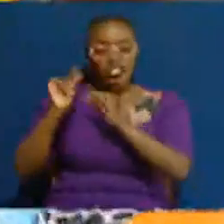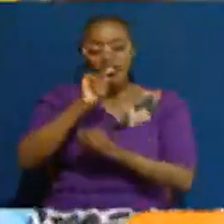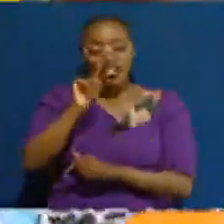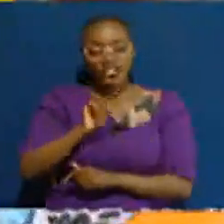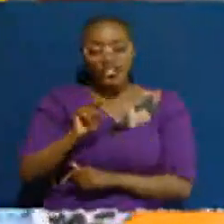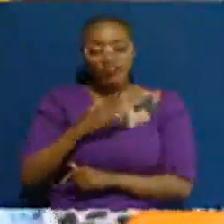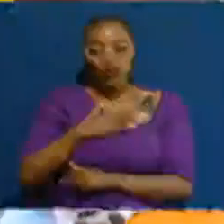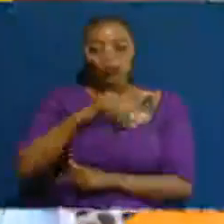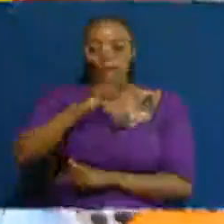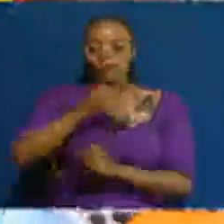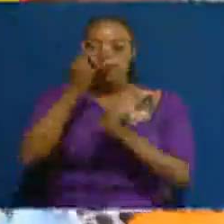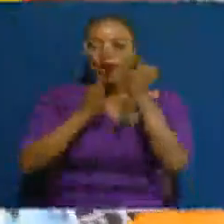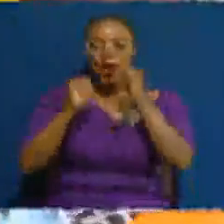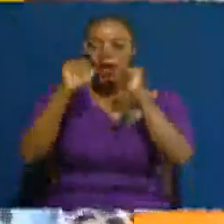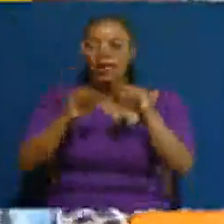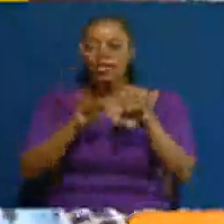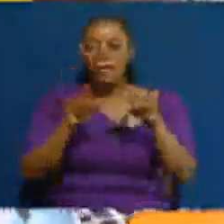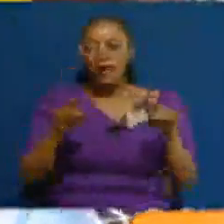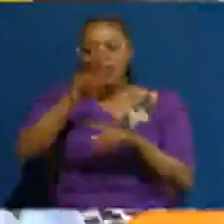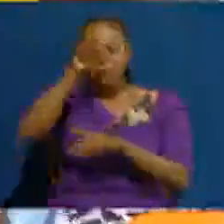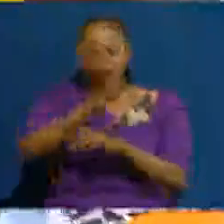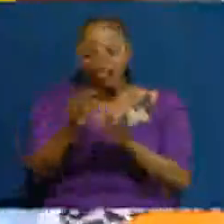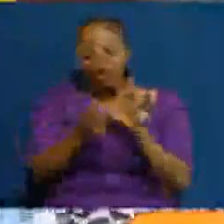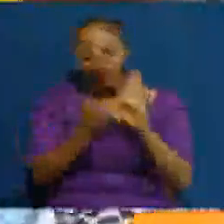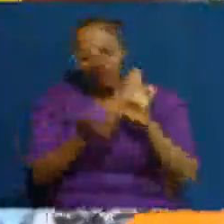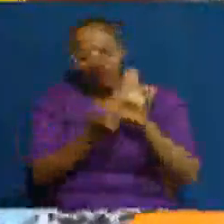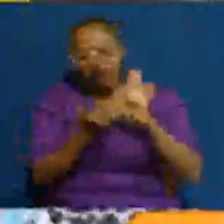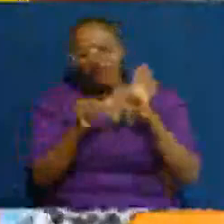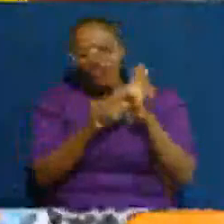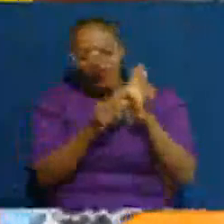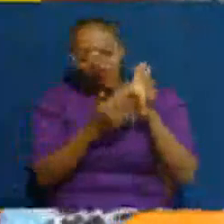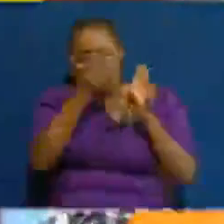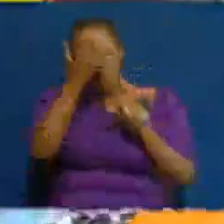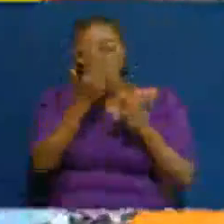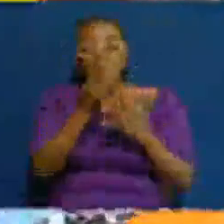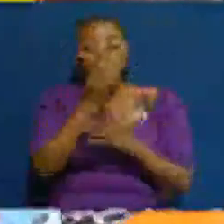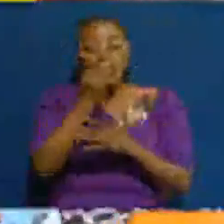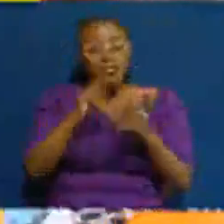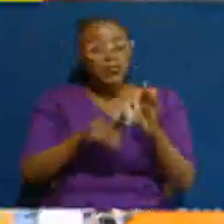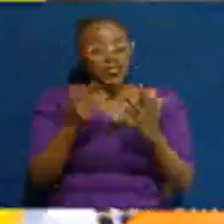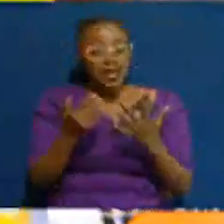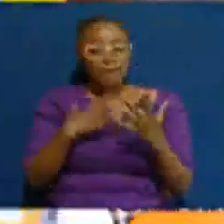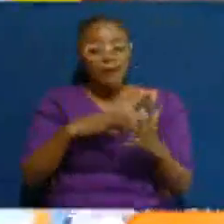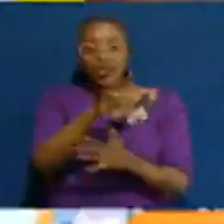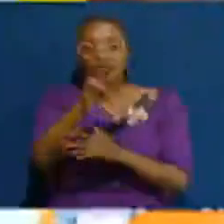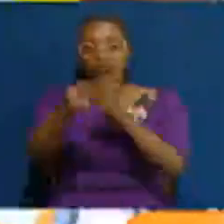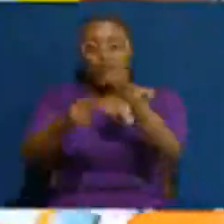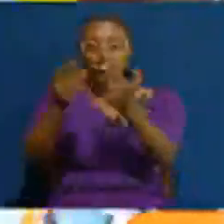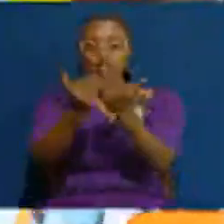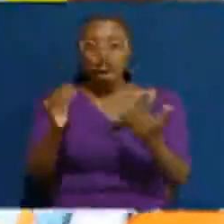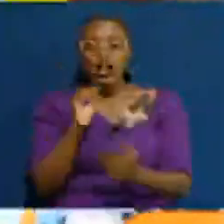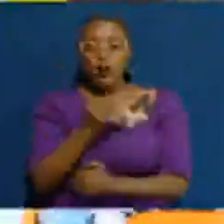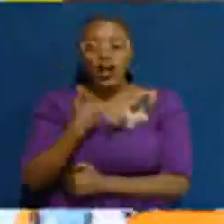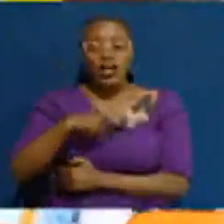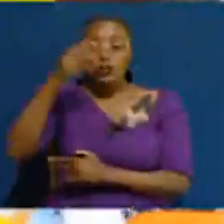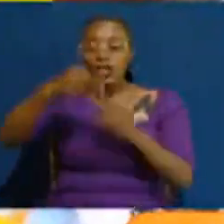Generation C. They can cry. But we will lazima tutoe hiyo mwiba. Ndei watoto wakule. Kwani watakula nini? So nyinyi muendelee watoto wetu, sisi